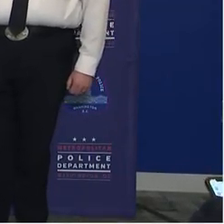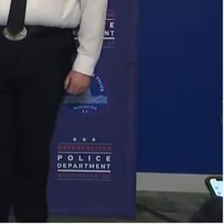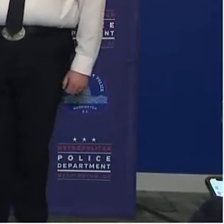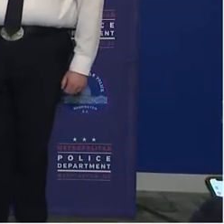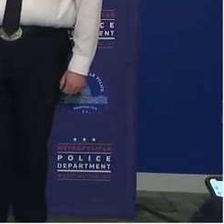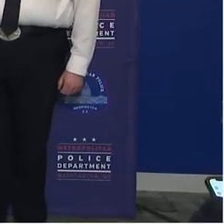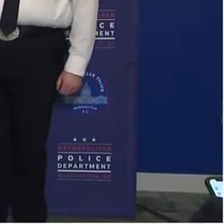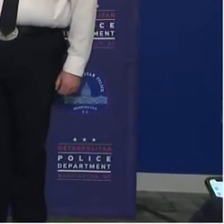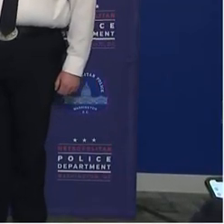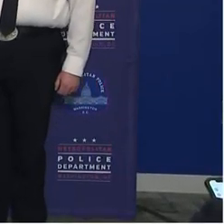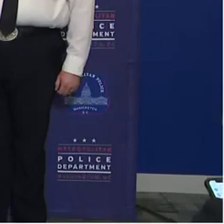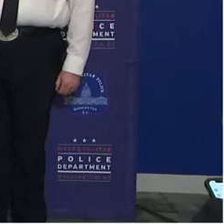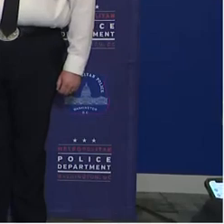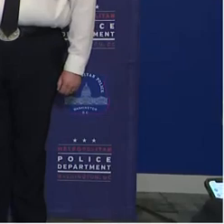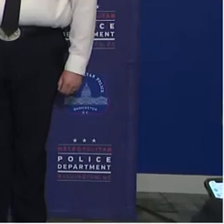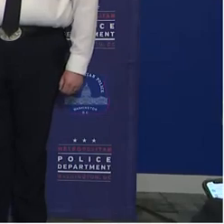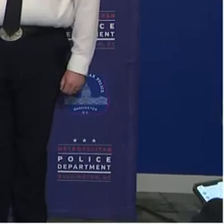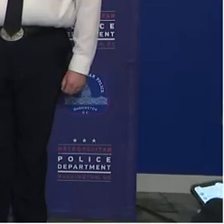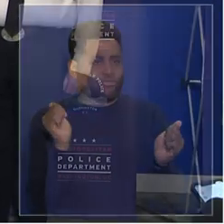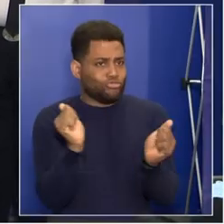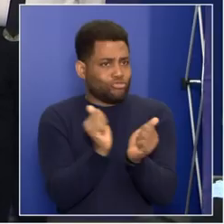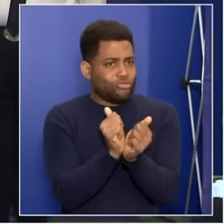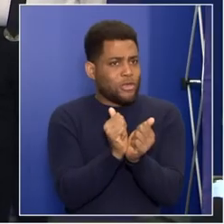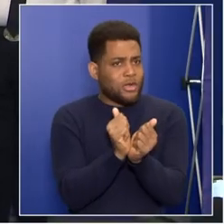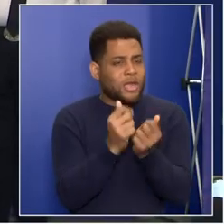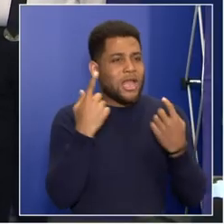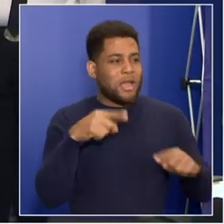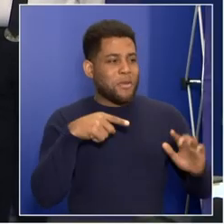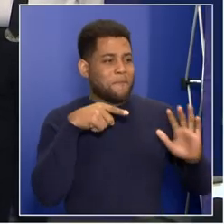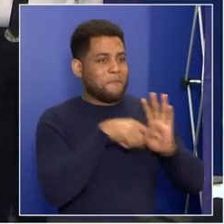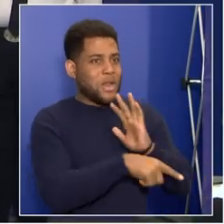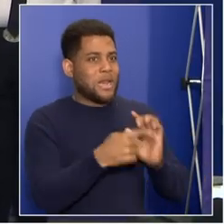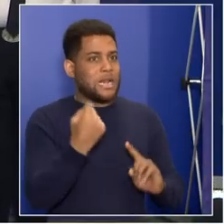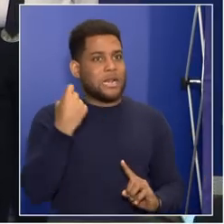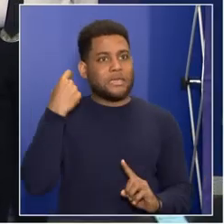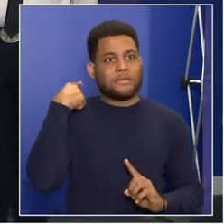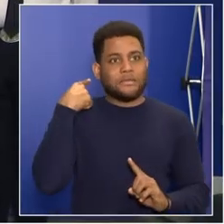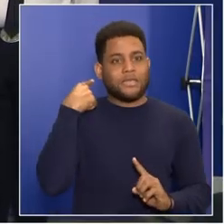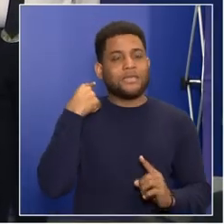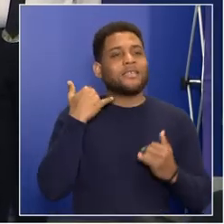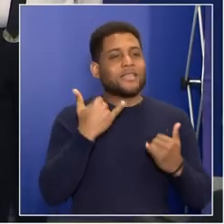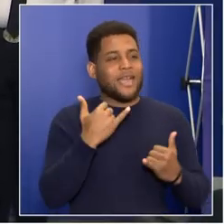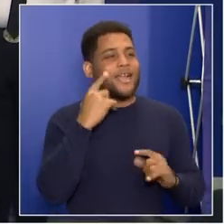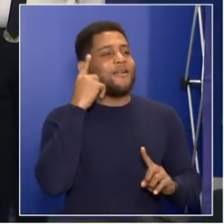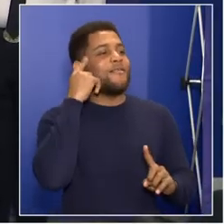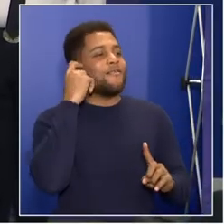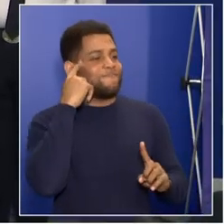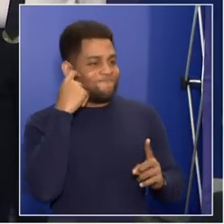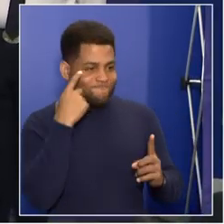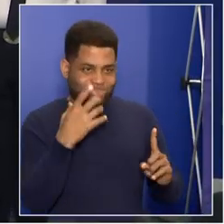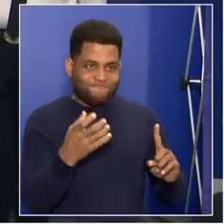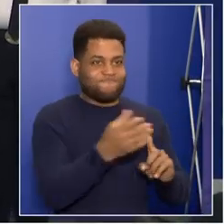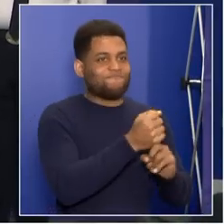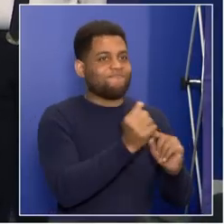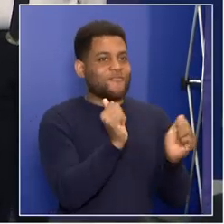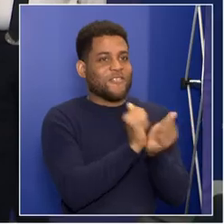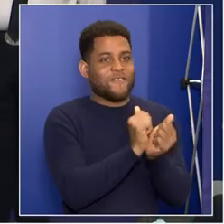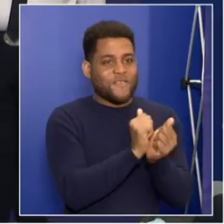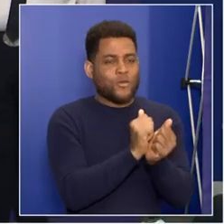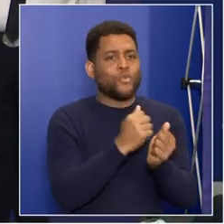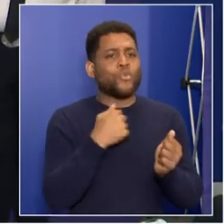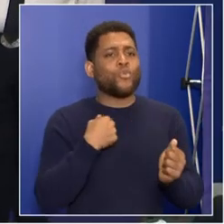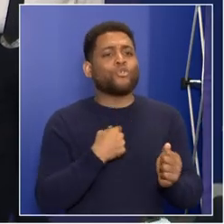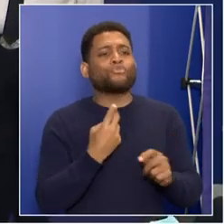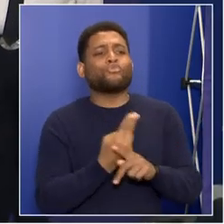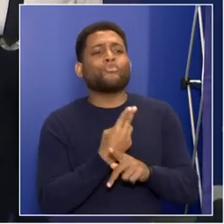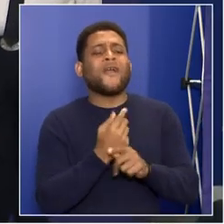murder that occurred last year. This is an example of how we are using every available tool and investigative